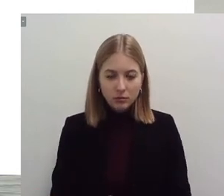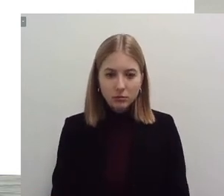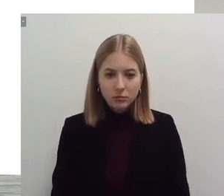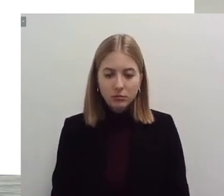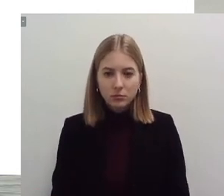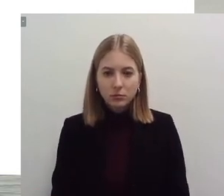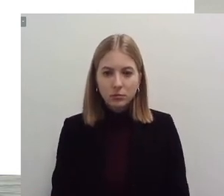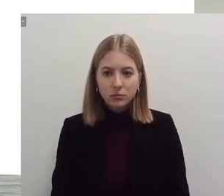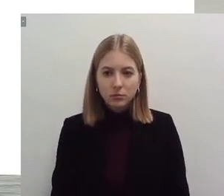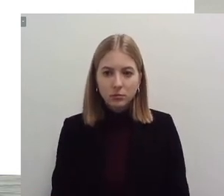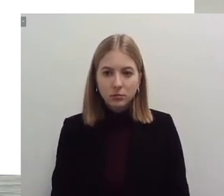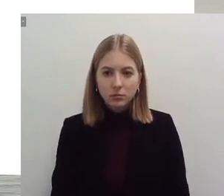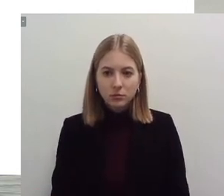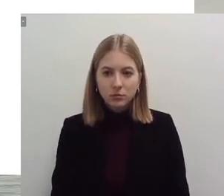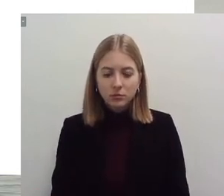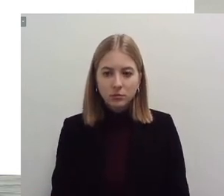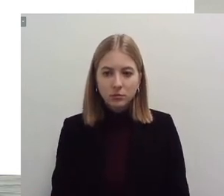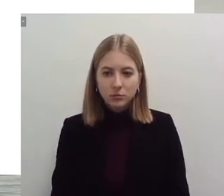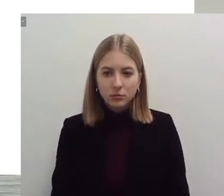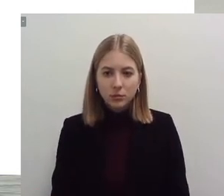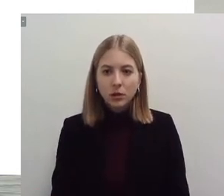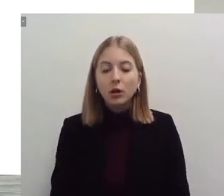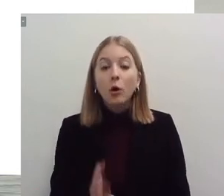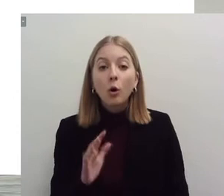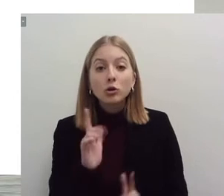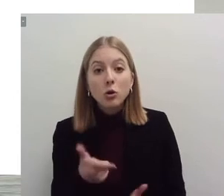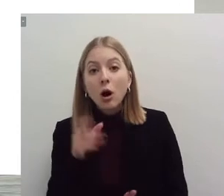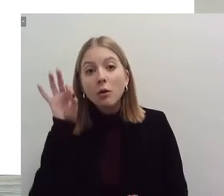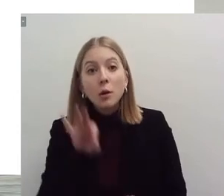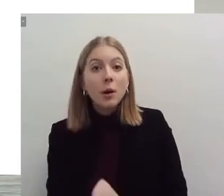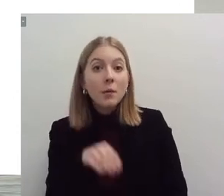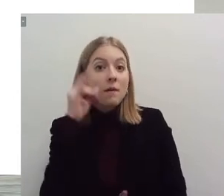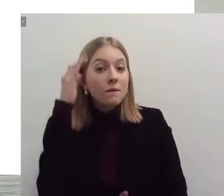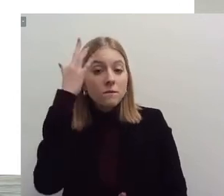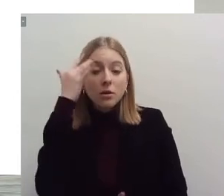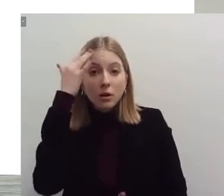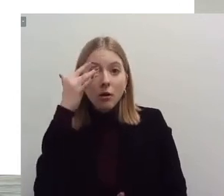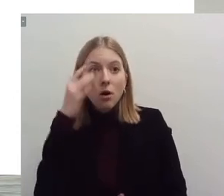kids have carry a lot of trauma, and